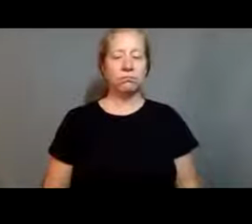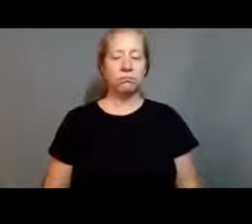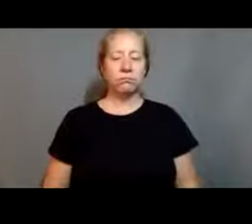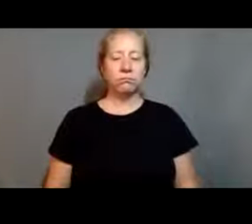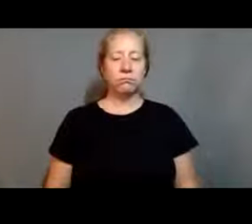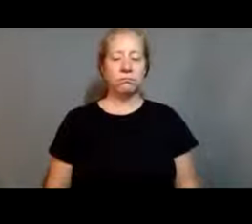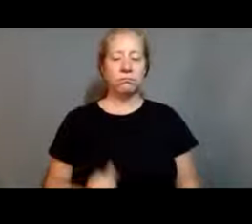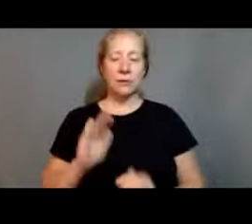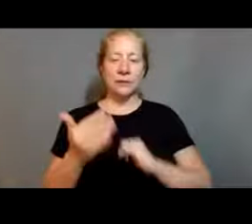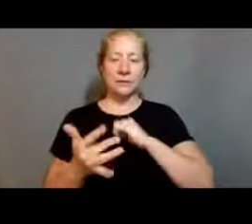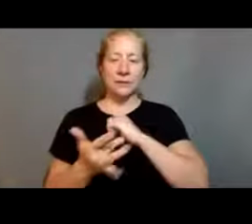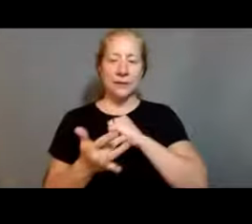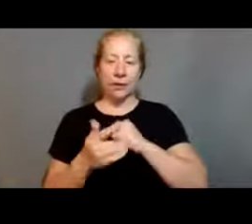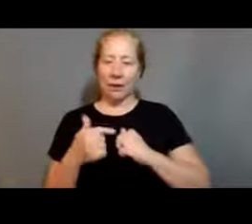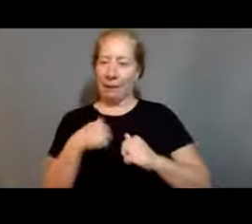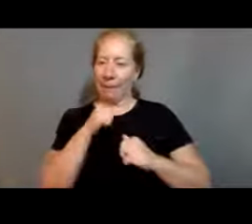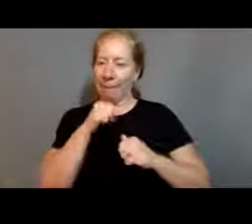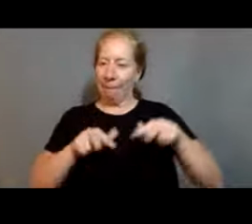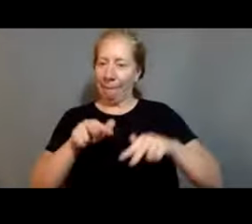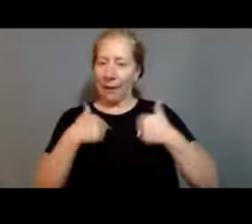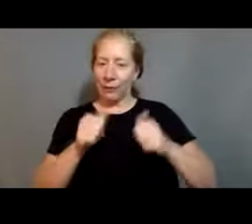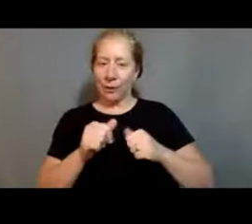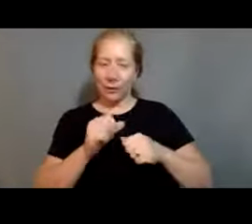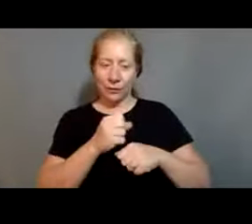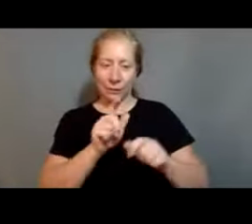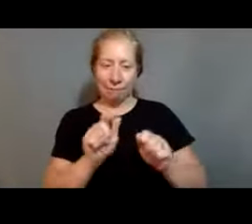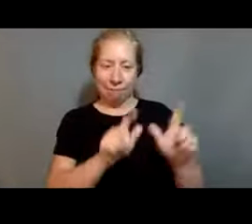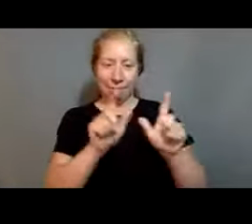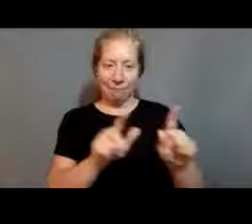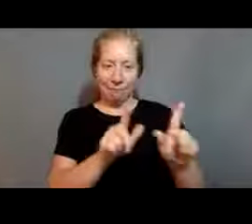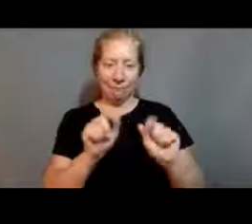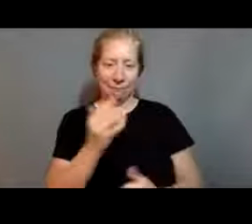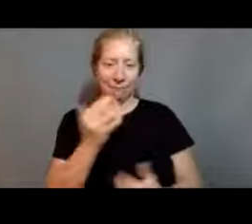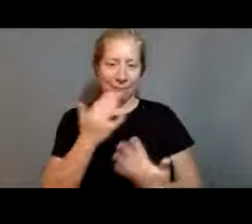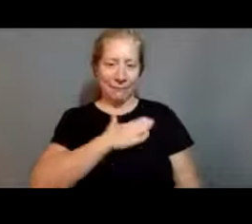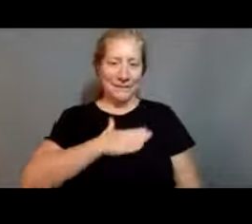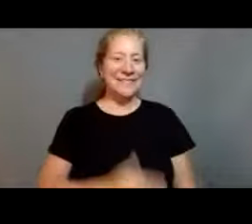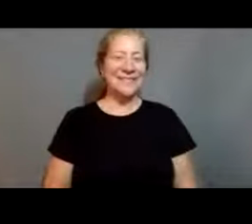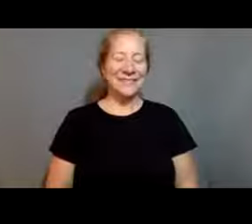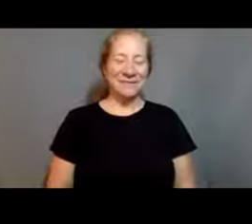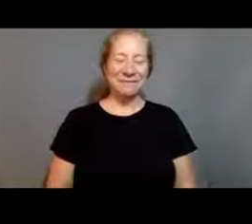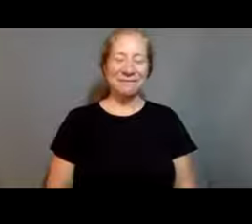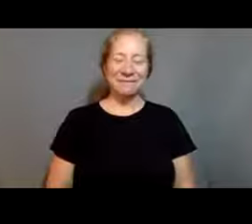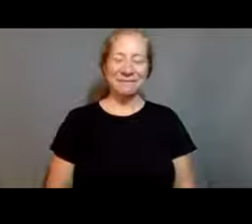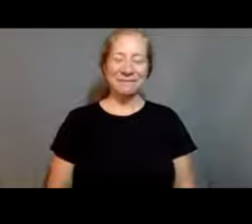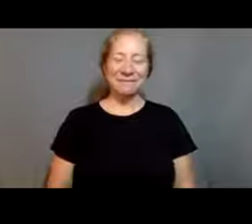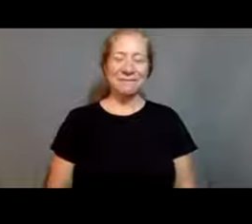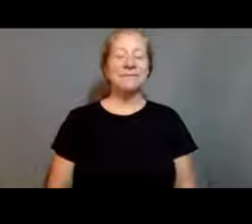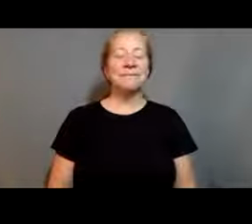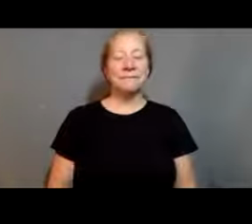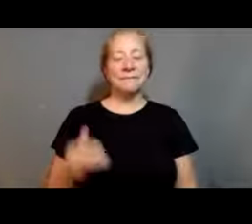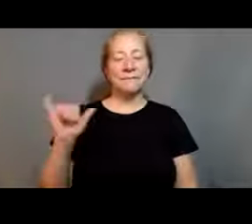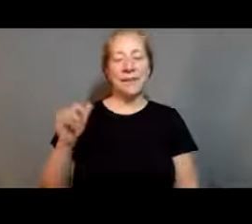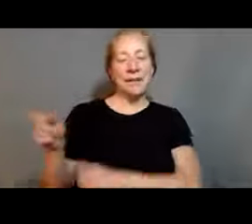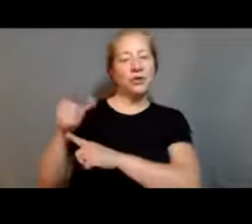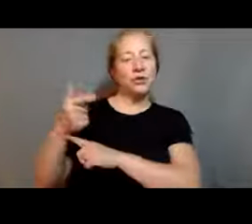I'm technologically challenged, so I'm trying to forward the slide. All right. So as Grace